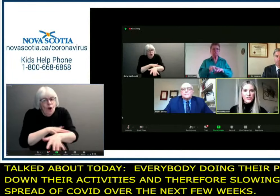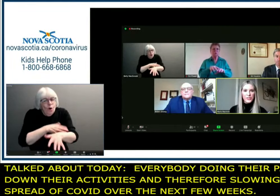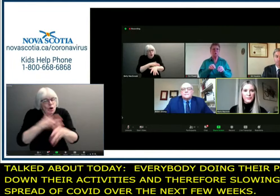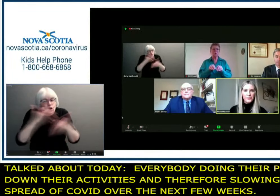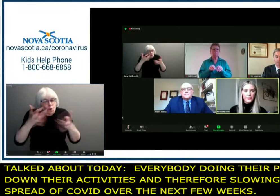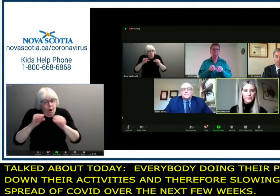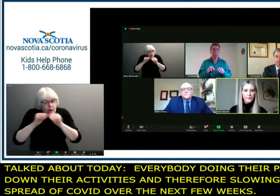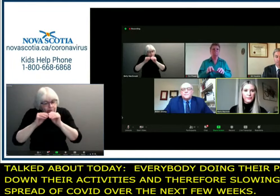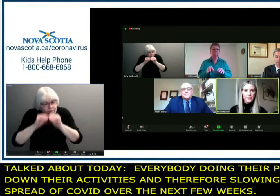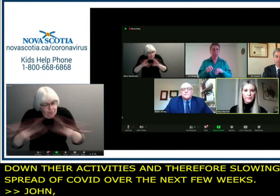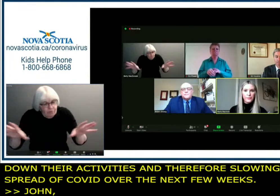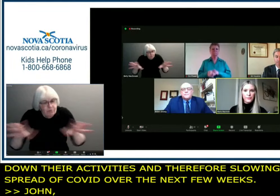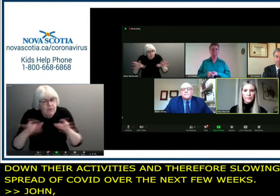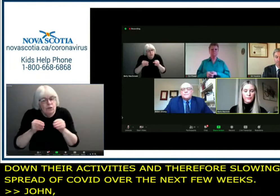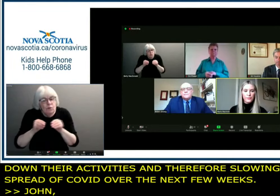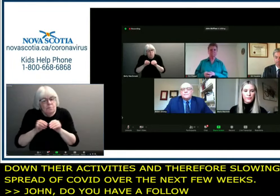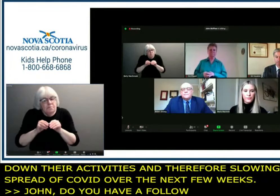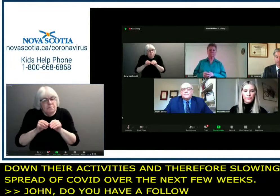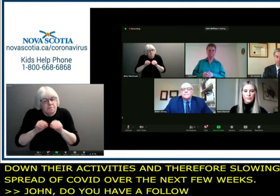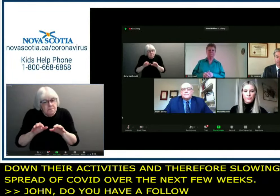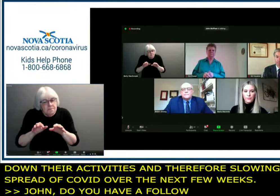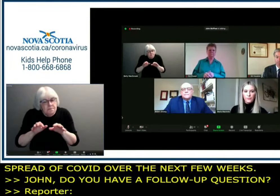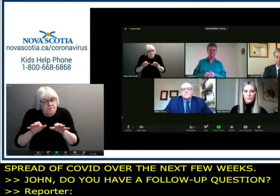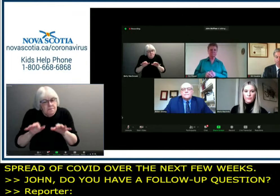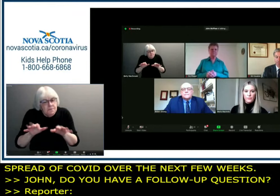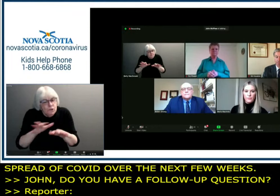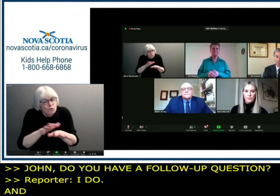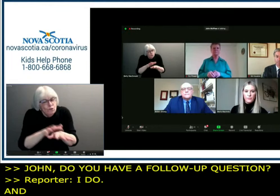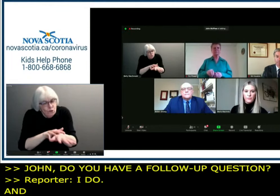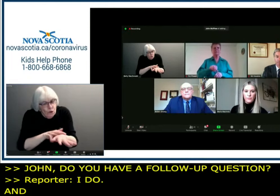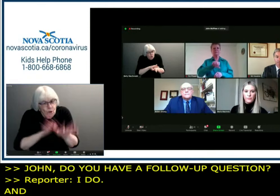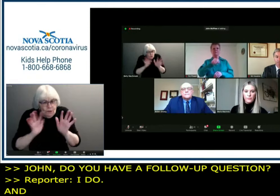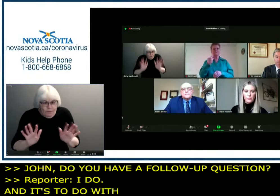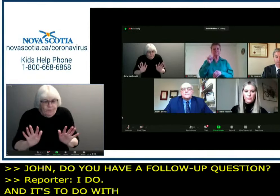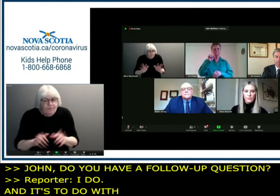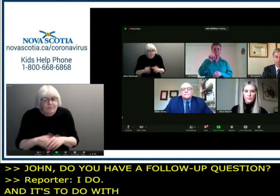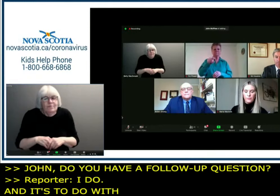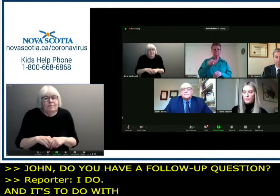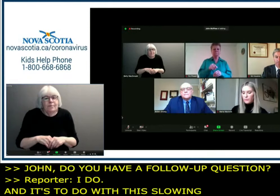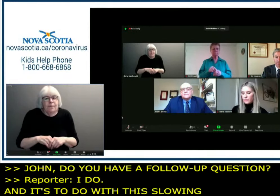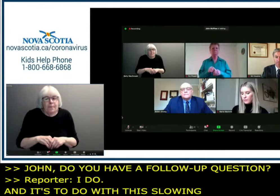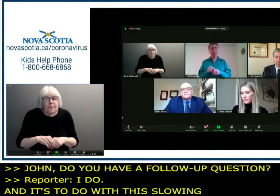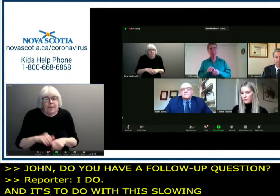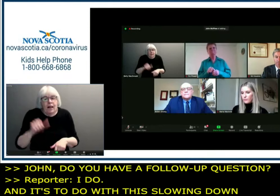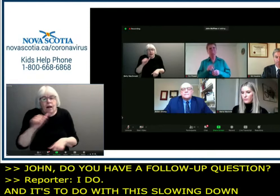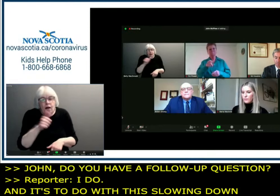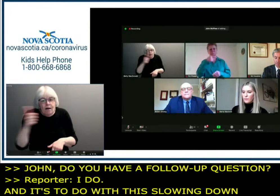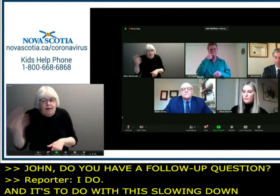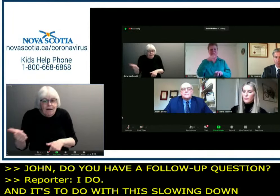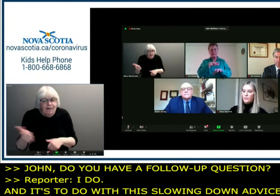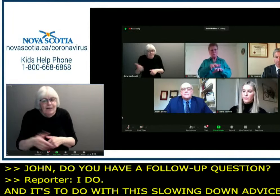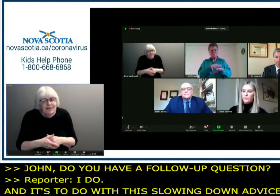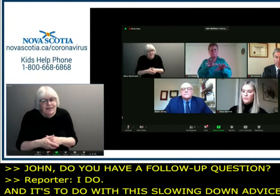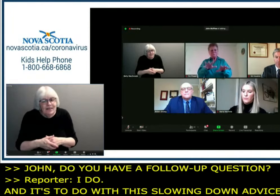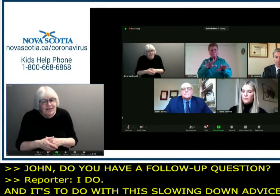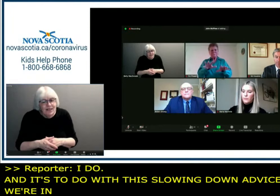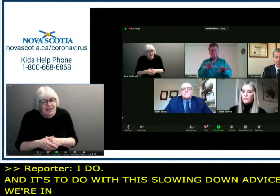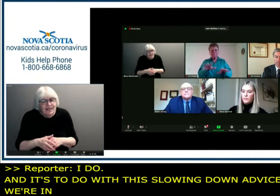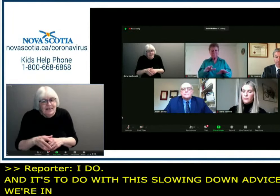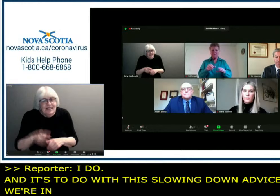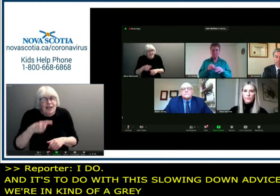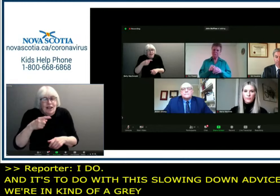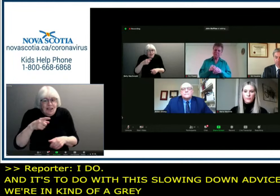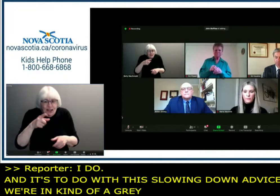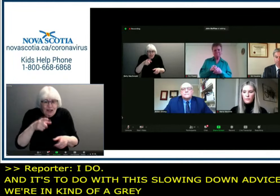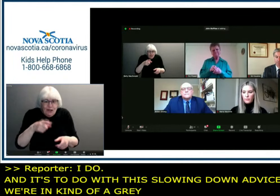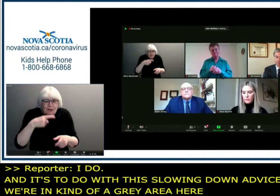follow-up question? I do, and it's to do with this slowing down advice. We're in kind of a gray area here. We're